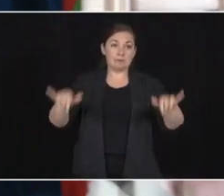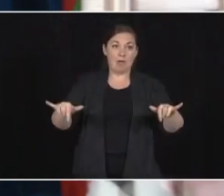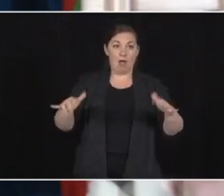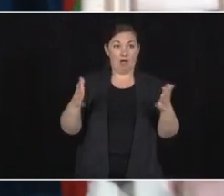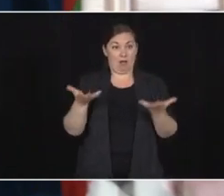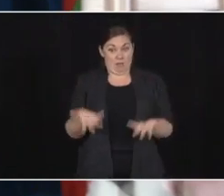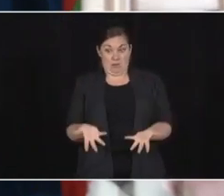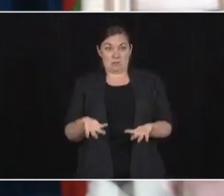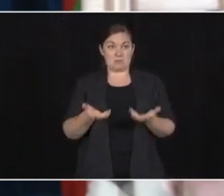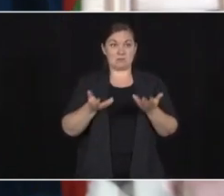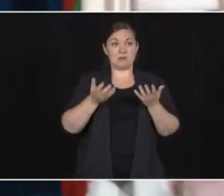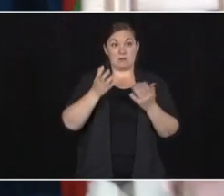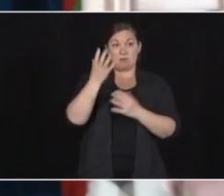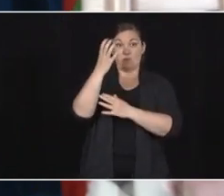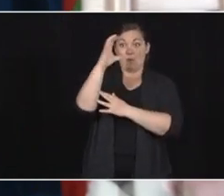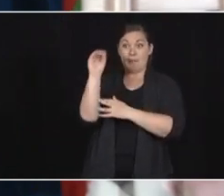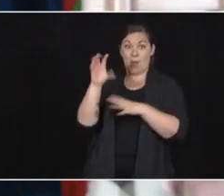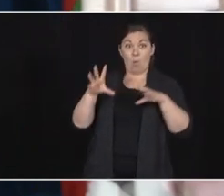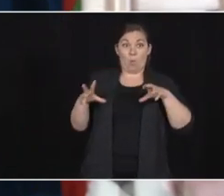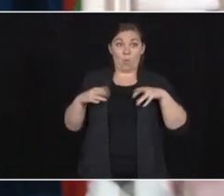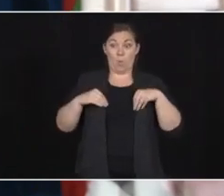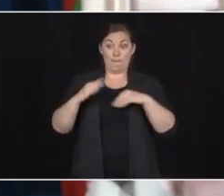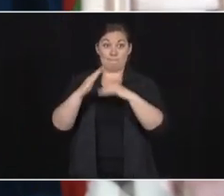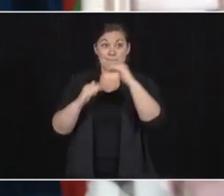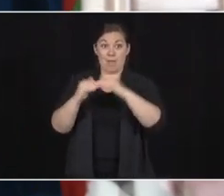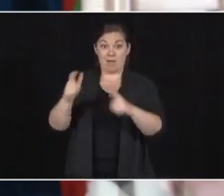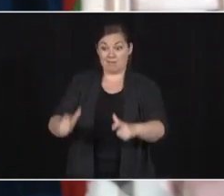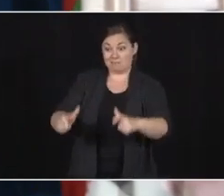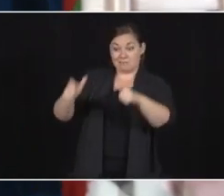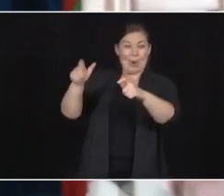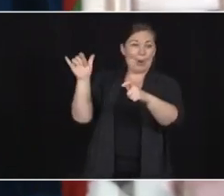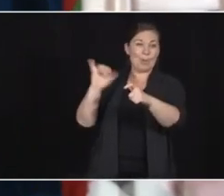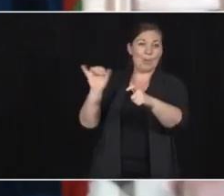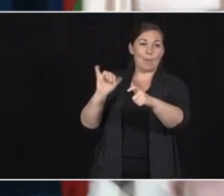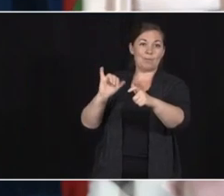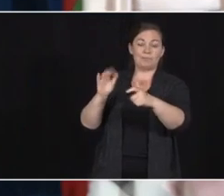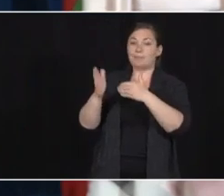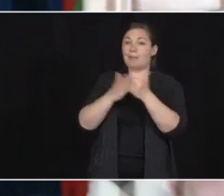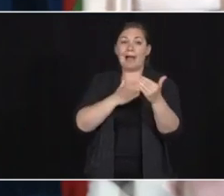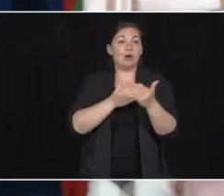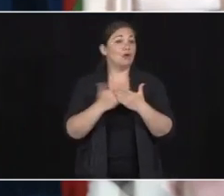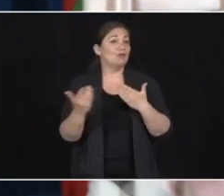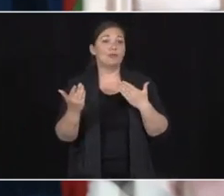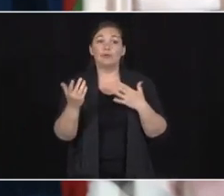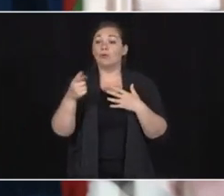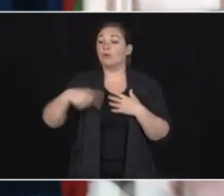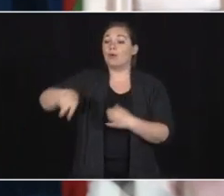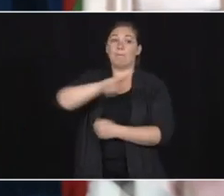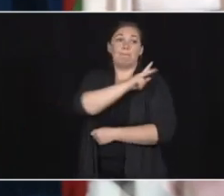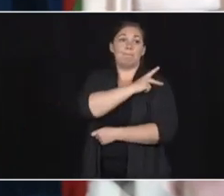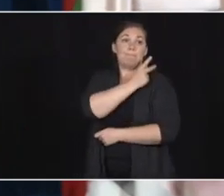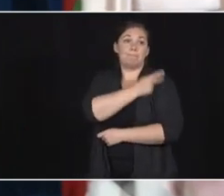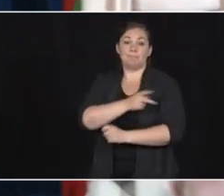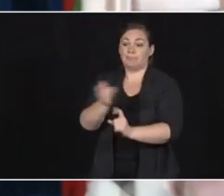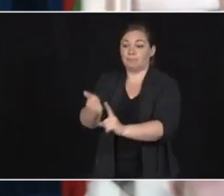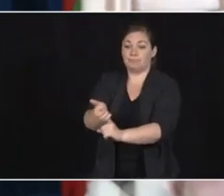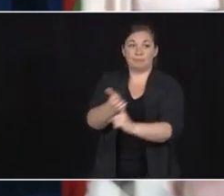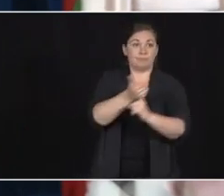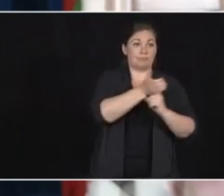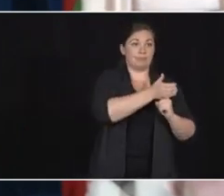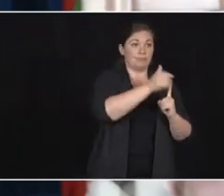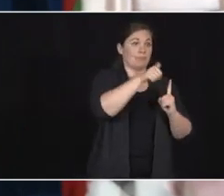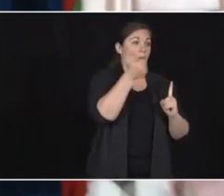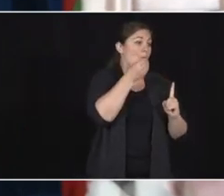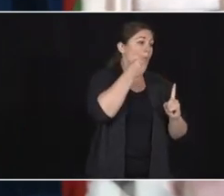well. But I won't hesitate to take the long-term care patients out of those homes and put them in another home or